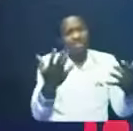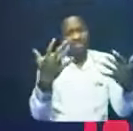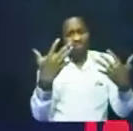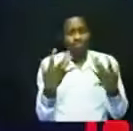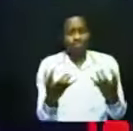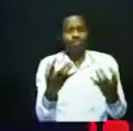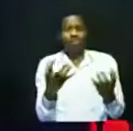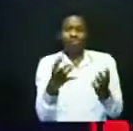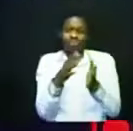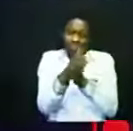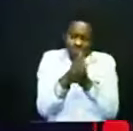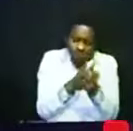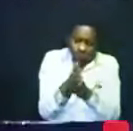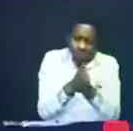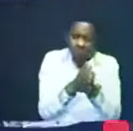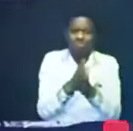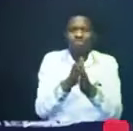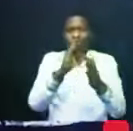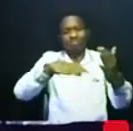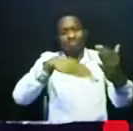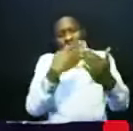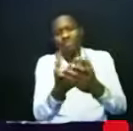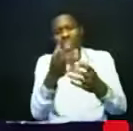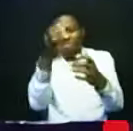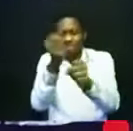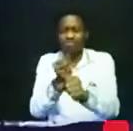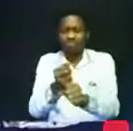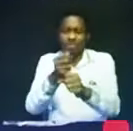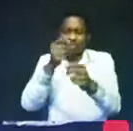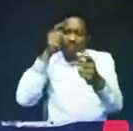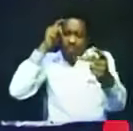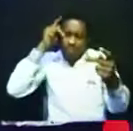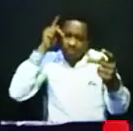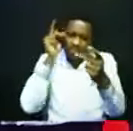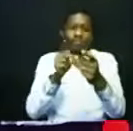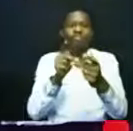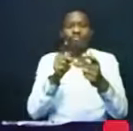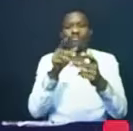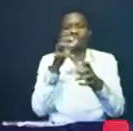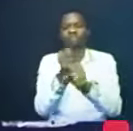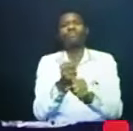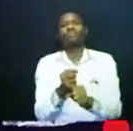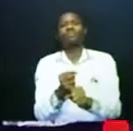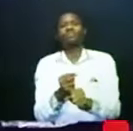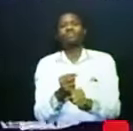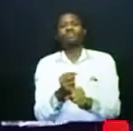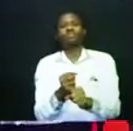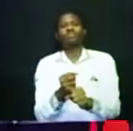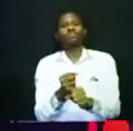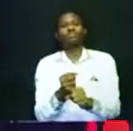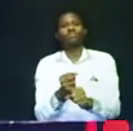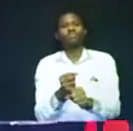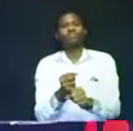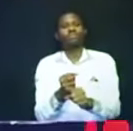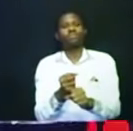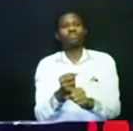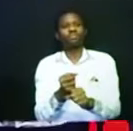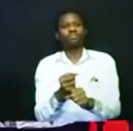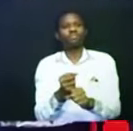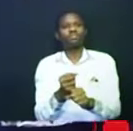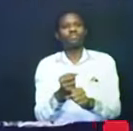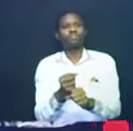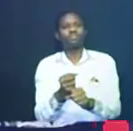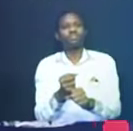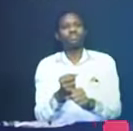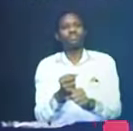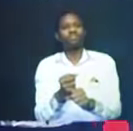purpose for which I sent it. Sara na masema efrime num no beye erin sai mame nchen kwa na mmom